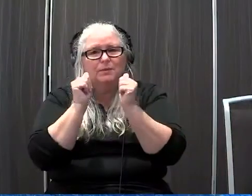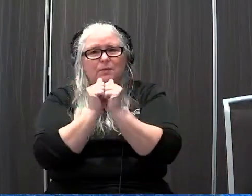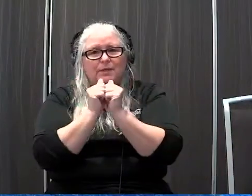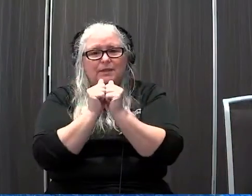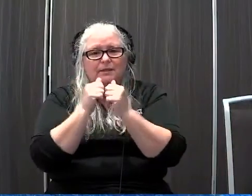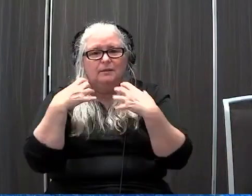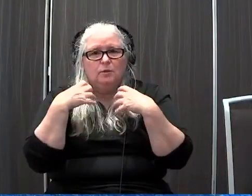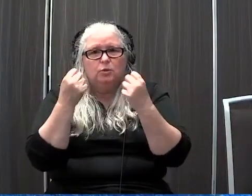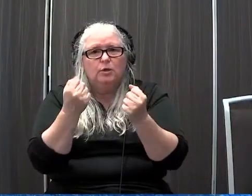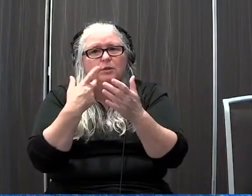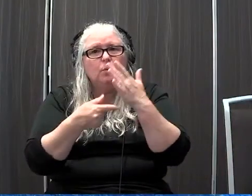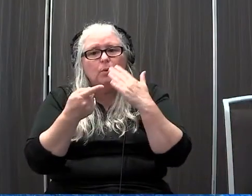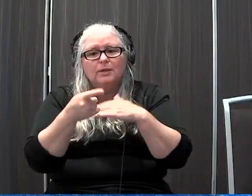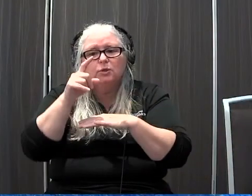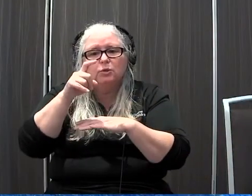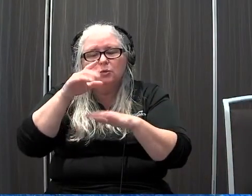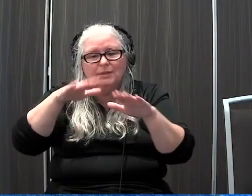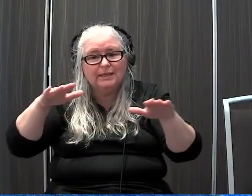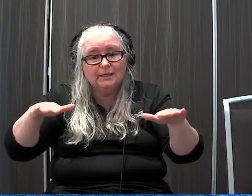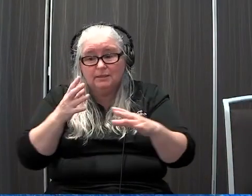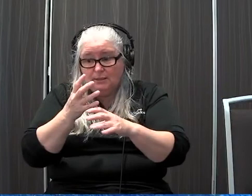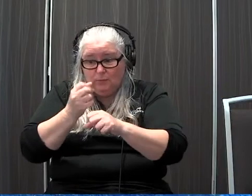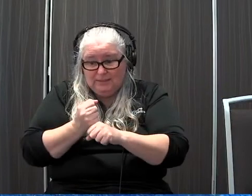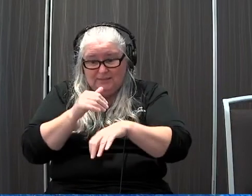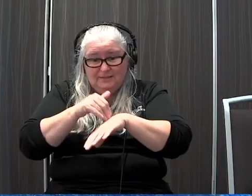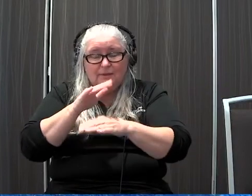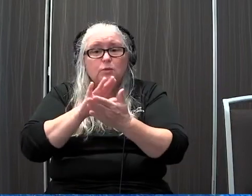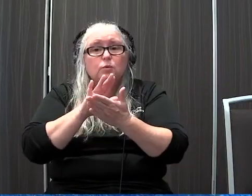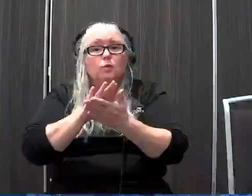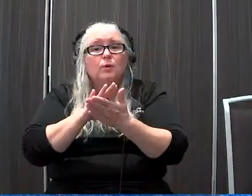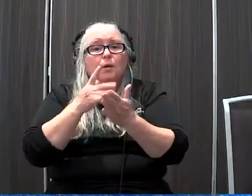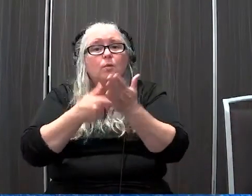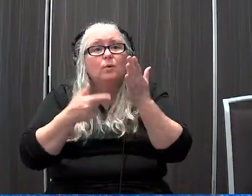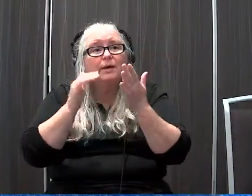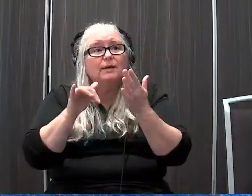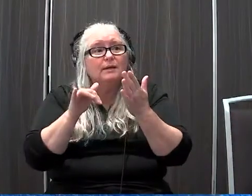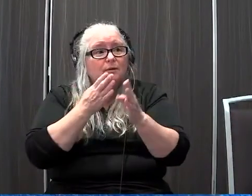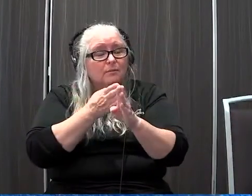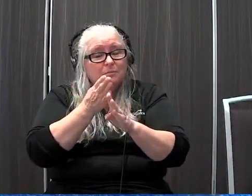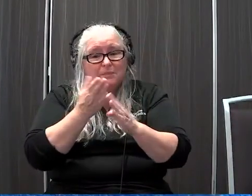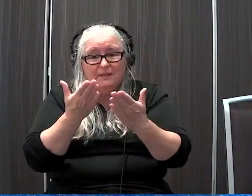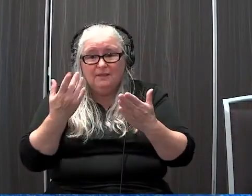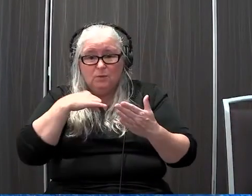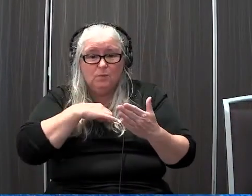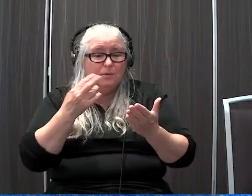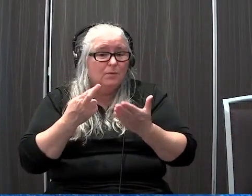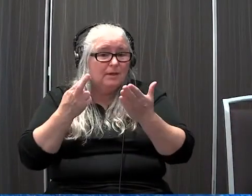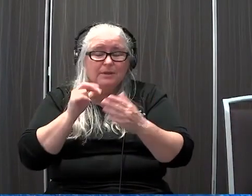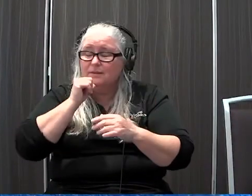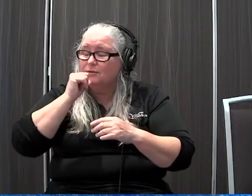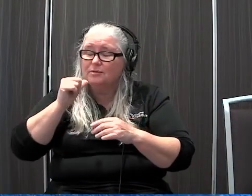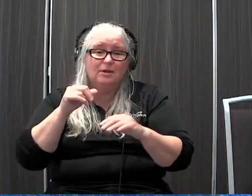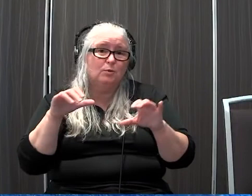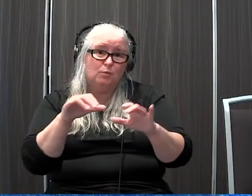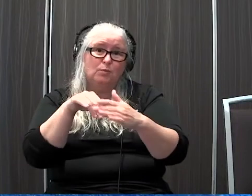are kids actually receiving at school and where are the discrepancies? Like, what are the main things that we recommended in the checklist that are not being done in the